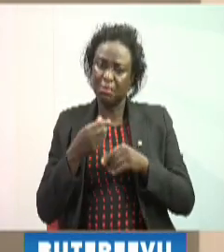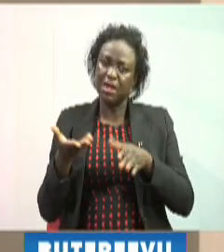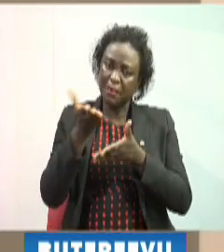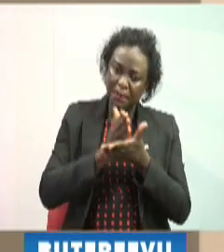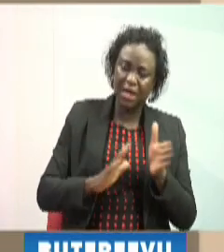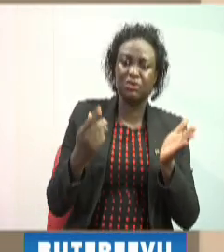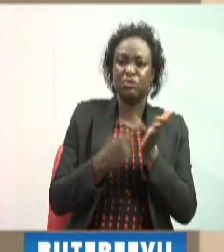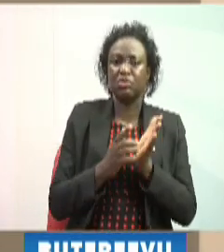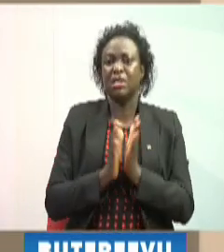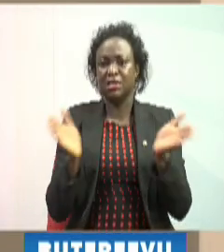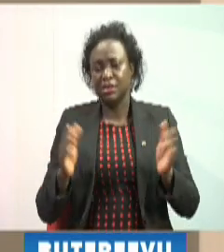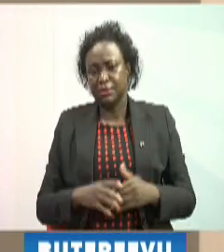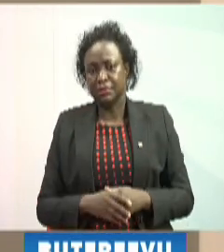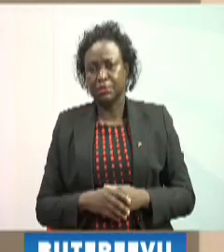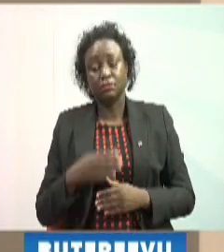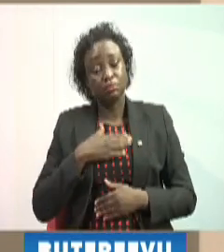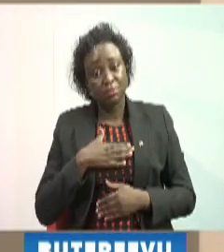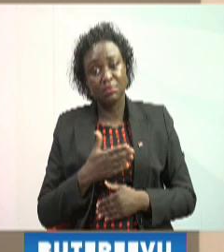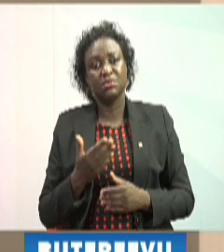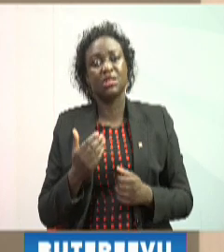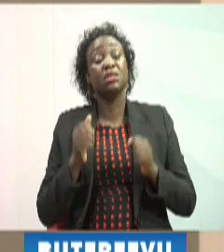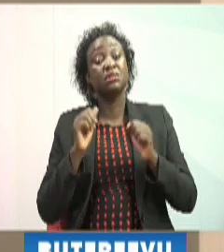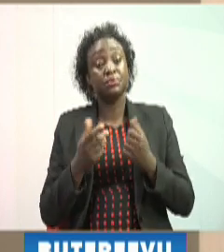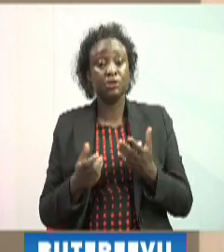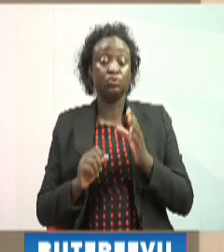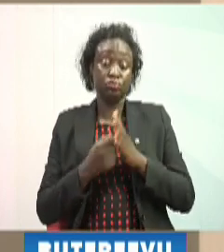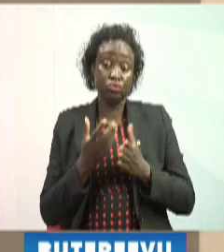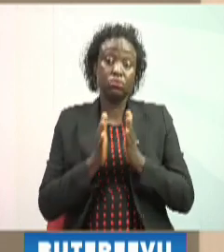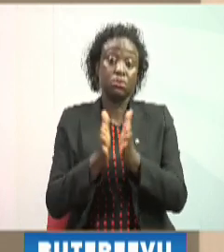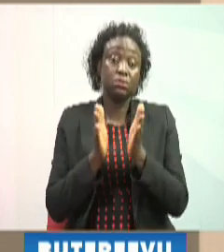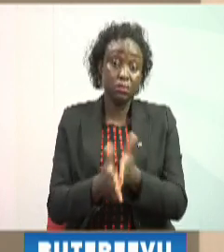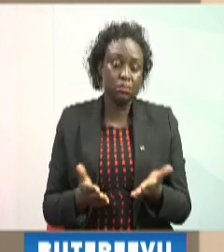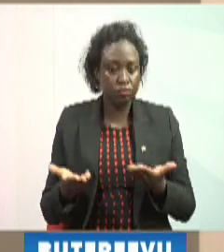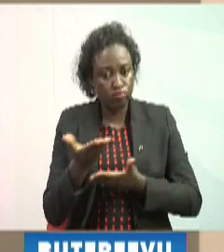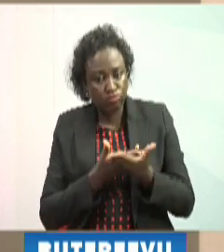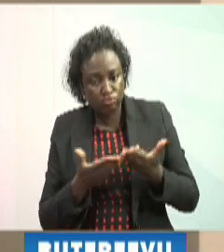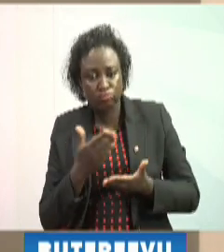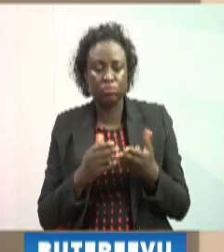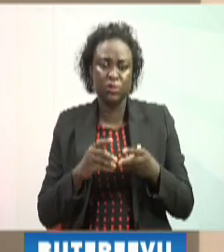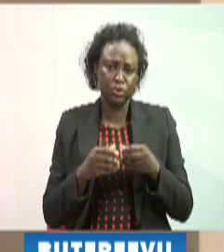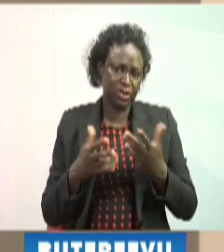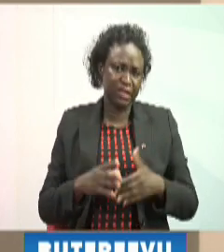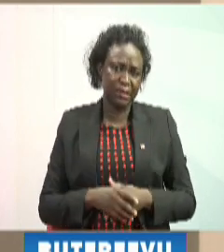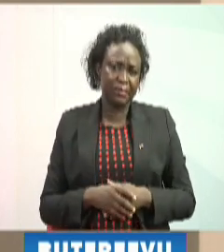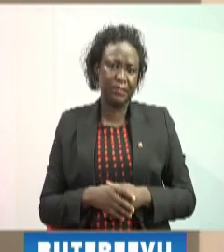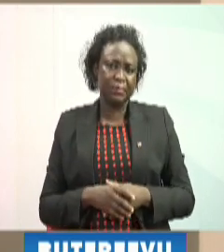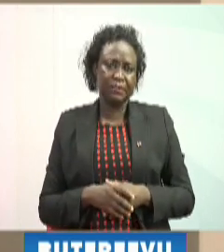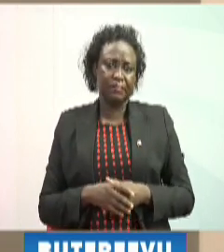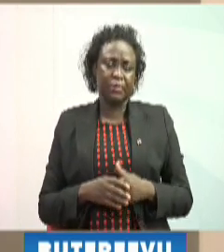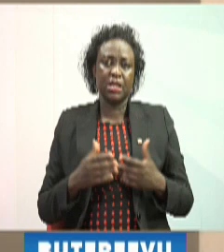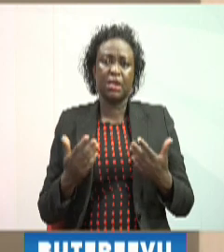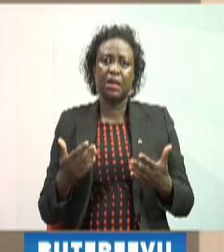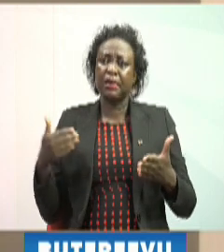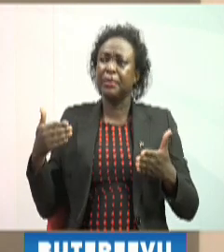listened to, sincerely listened to, and discuss the solutions we think are workable. We have for some time